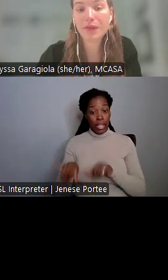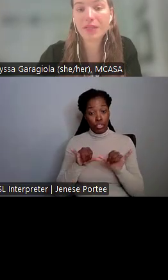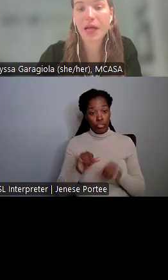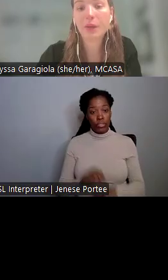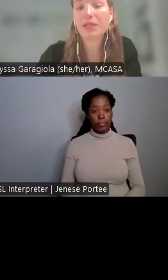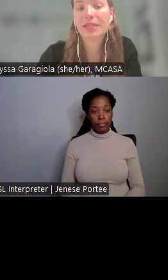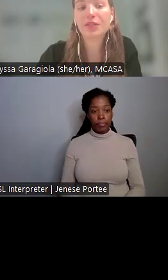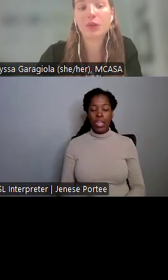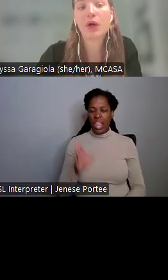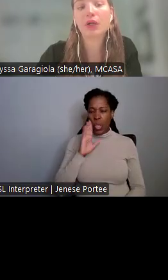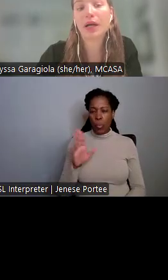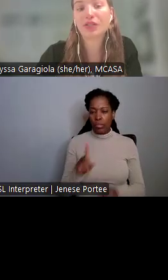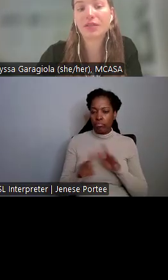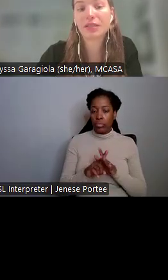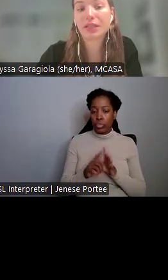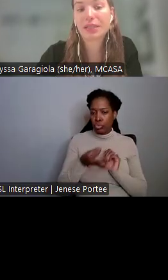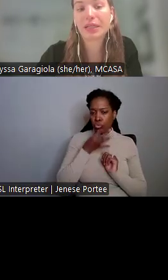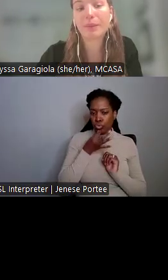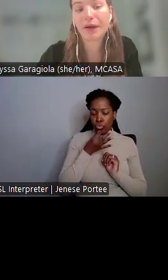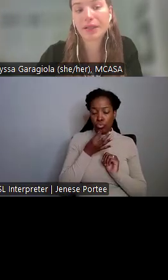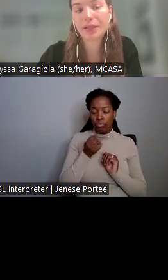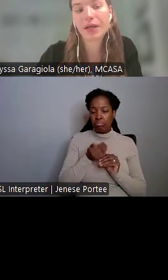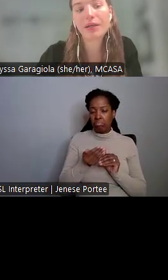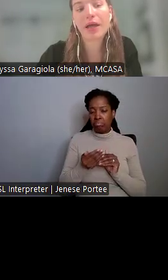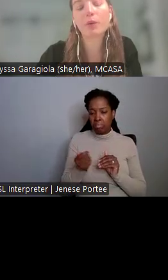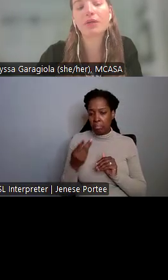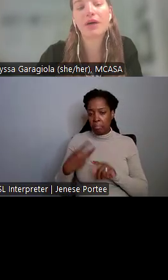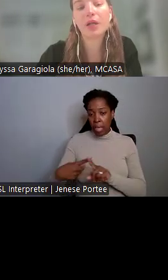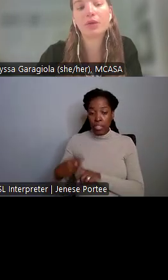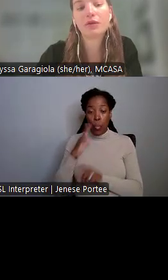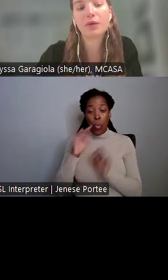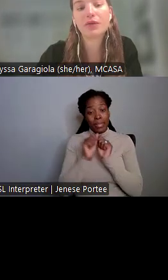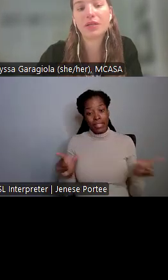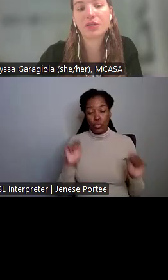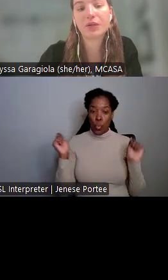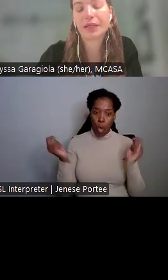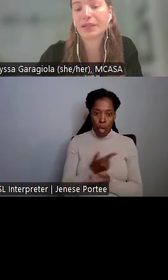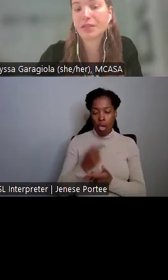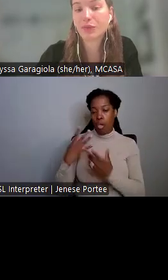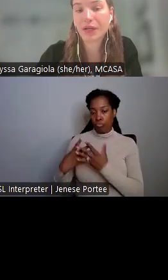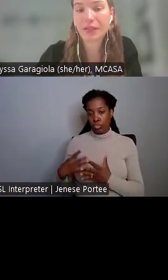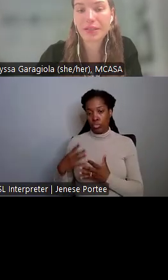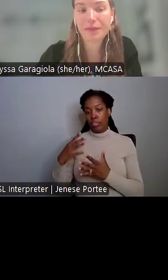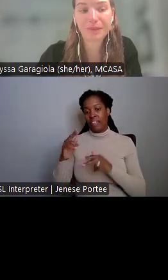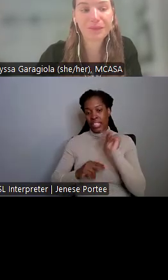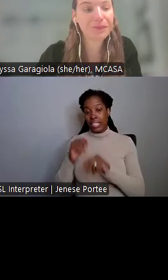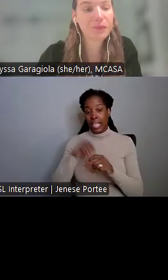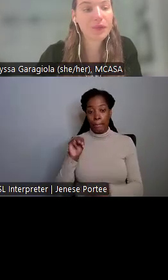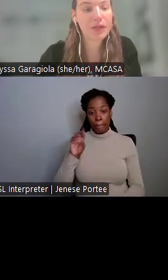coming months, and it will be sent to all correctional facilities in Maryland, and it will be available for both digital and